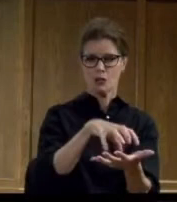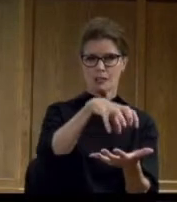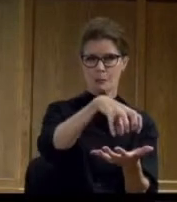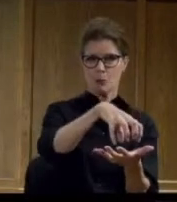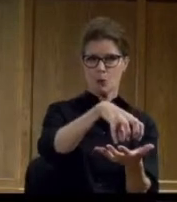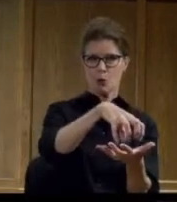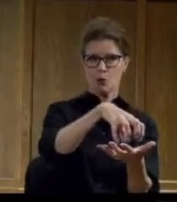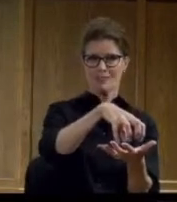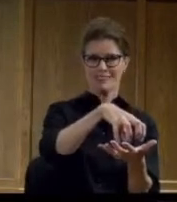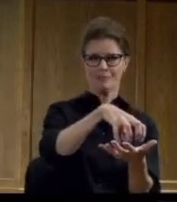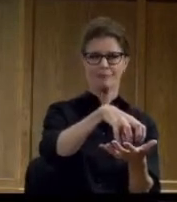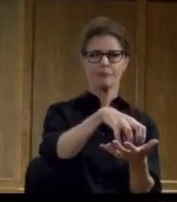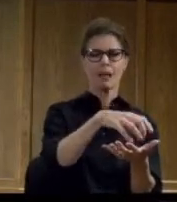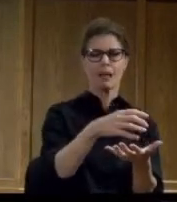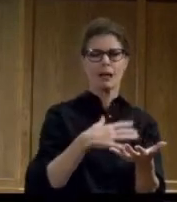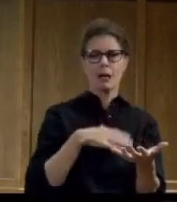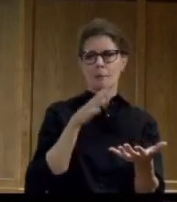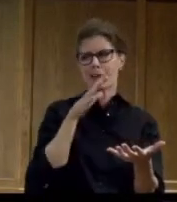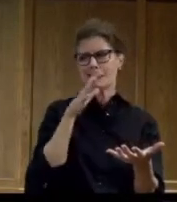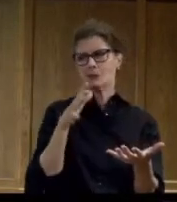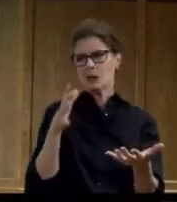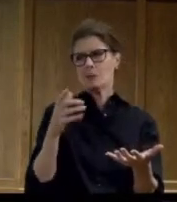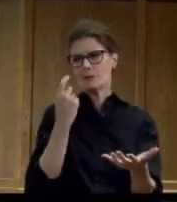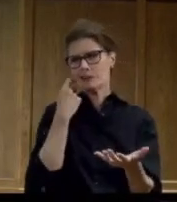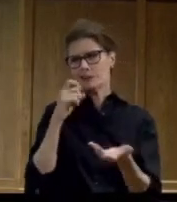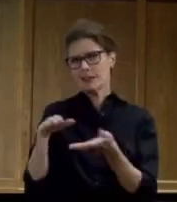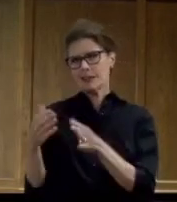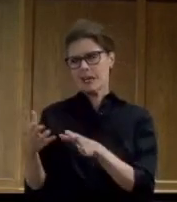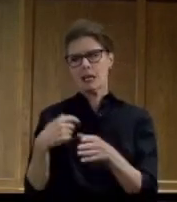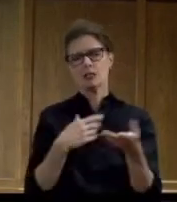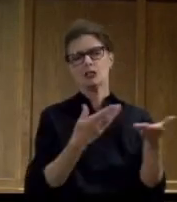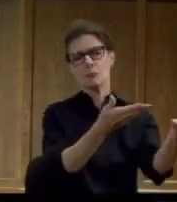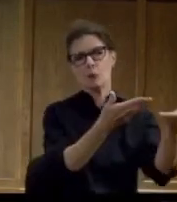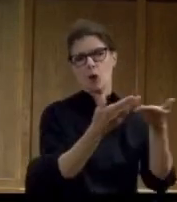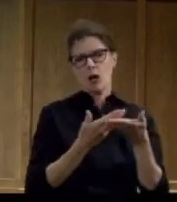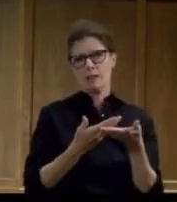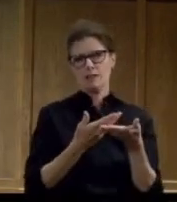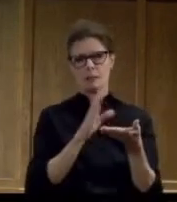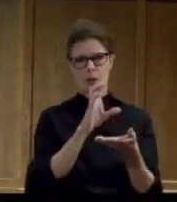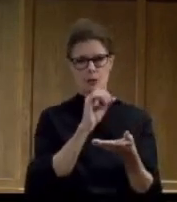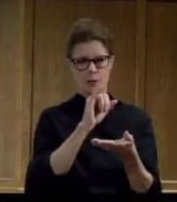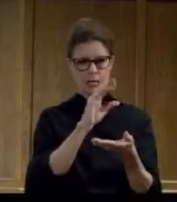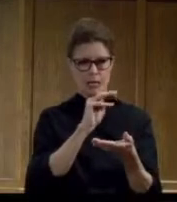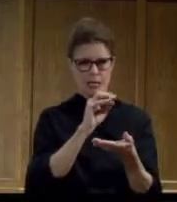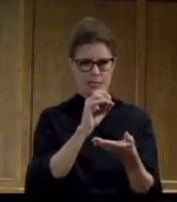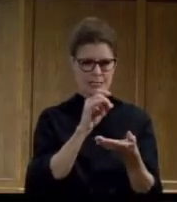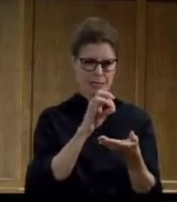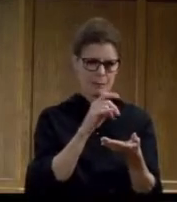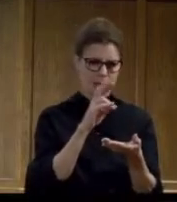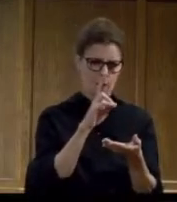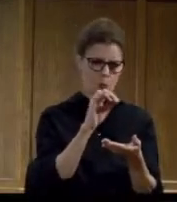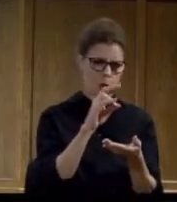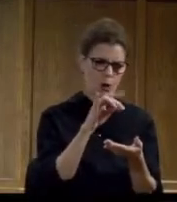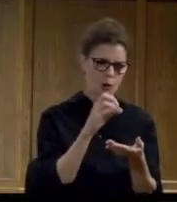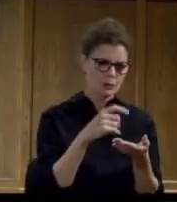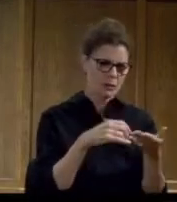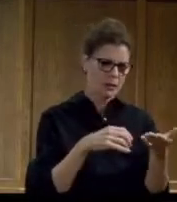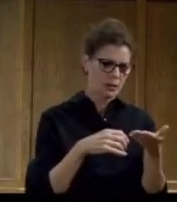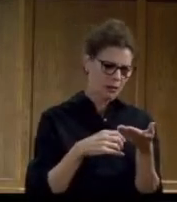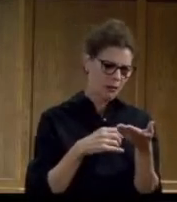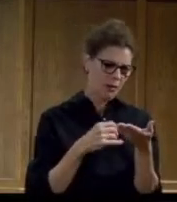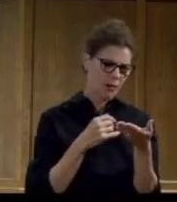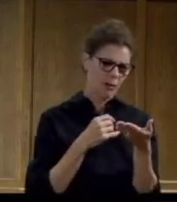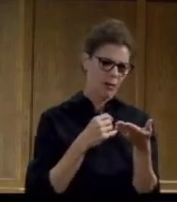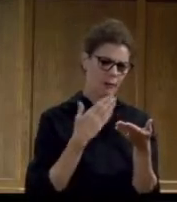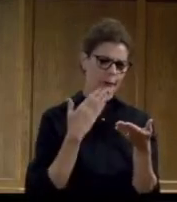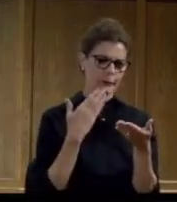grieving the passing of my grandmother. So that shows up, and I look at this, and I just get so sad, because I love cinnamon rolls, and I think, great, just one